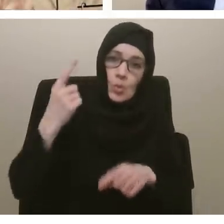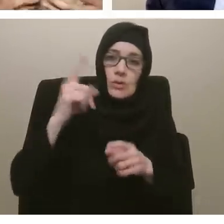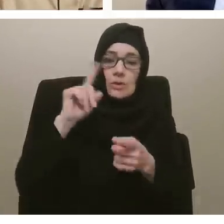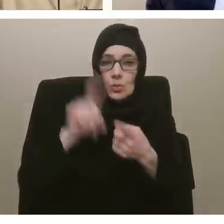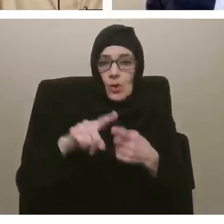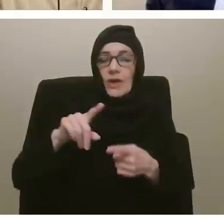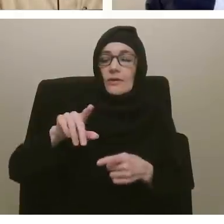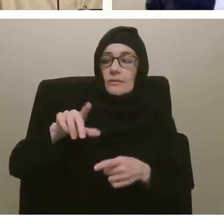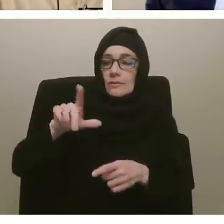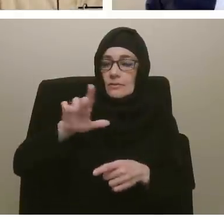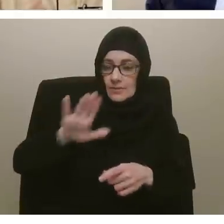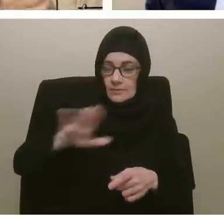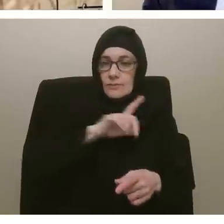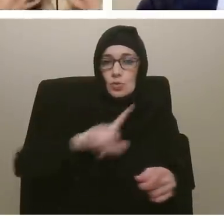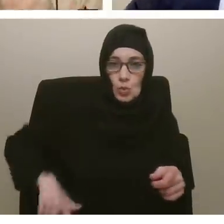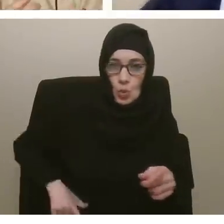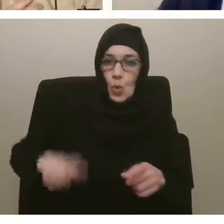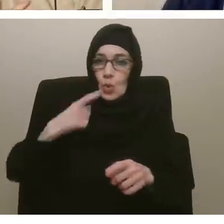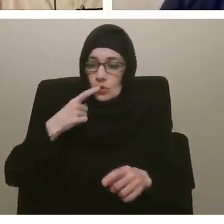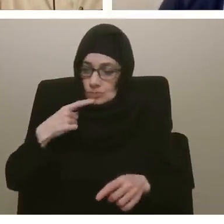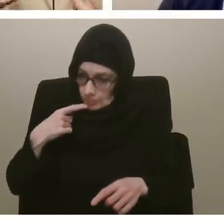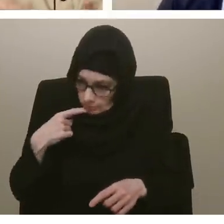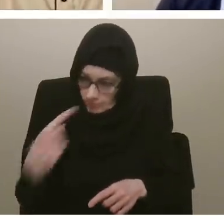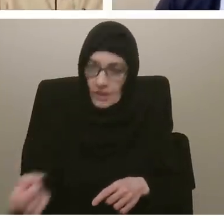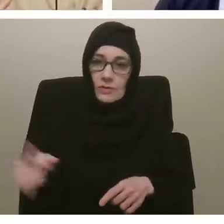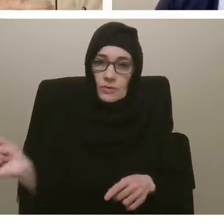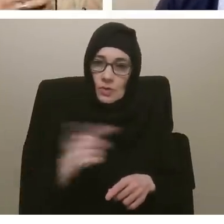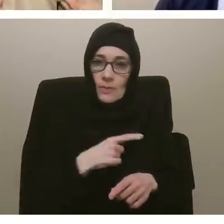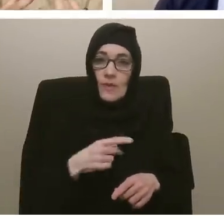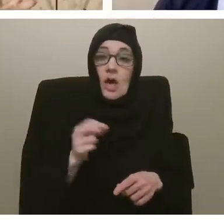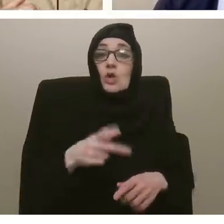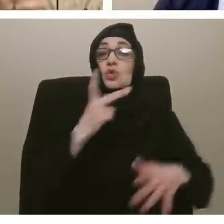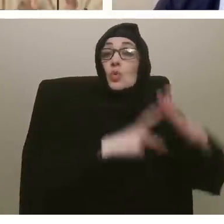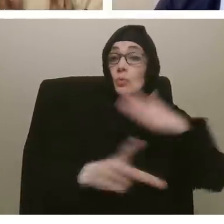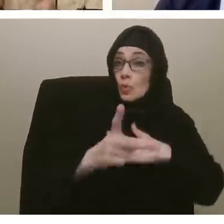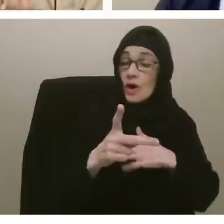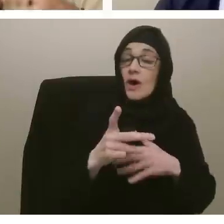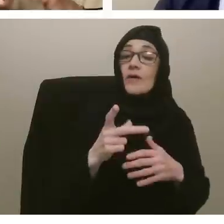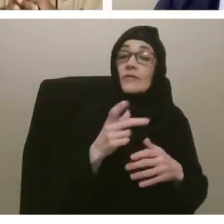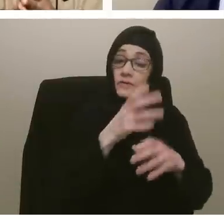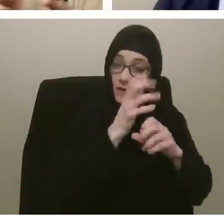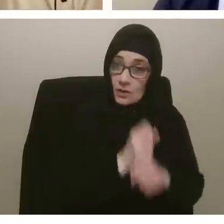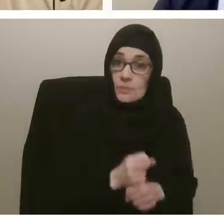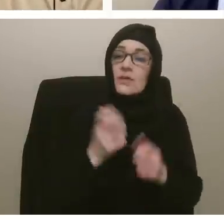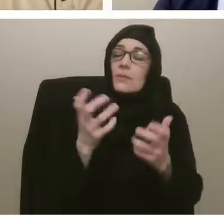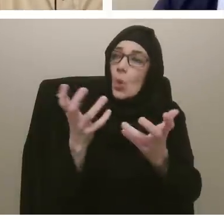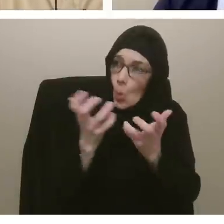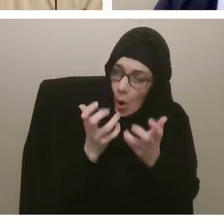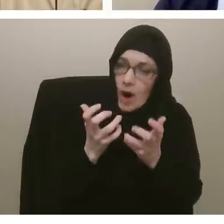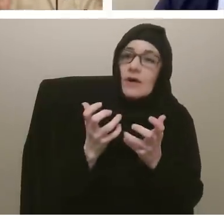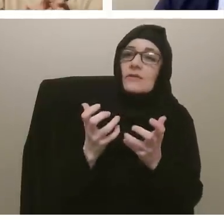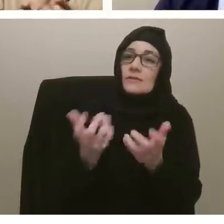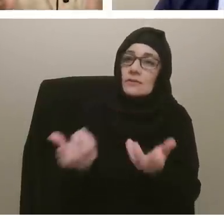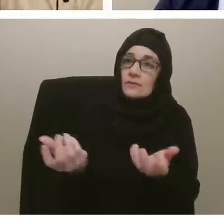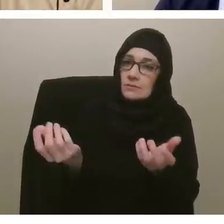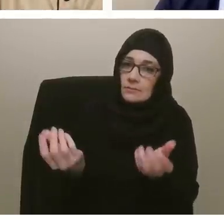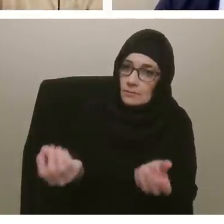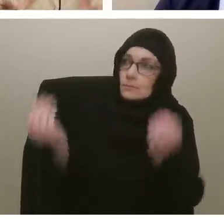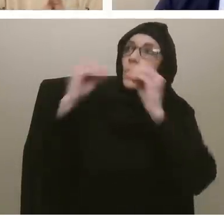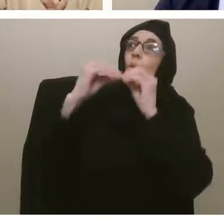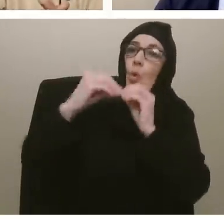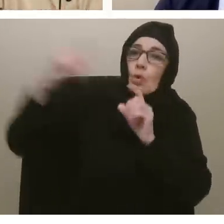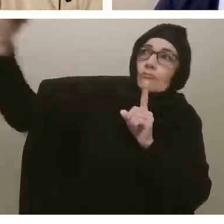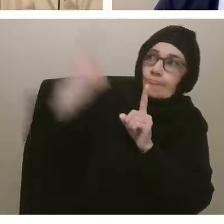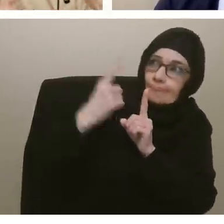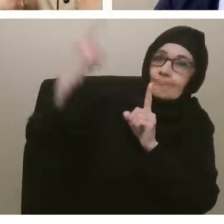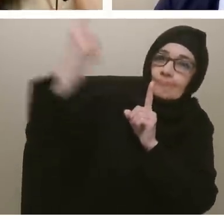alayhi salam. He misses him, and he wants him to come to him more frequently because he needs the next chapter to unveil for him